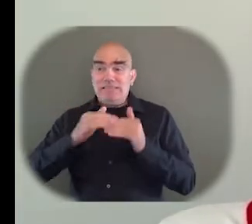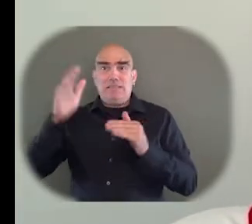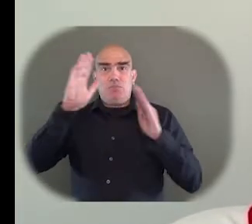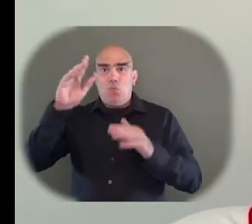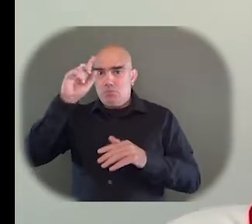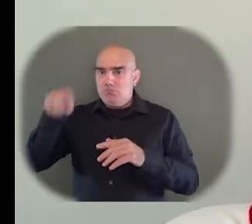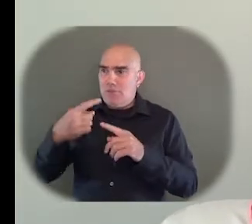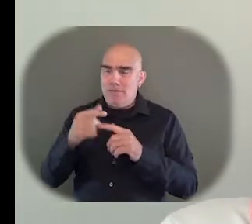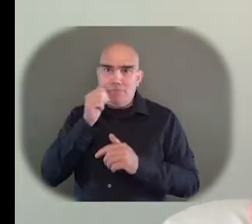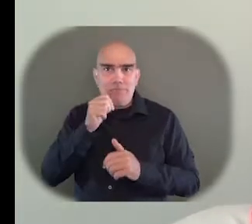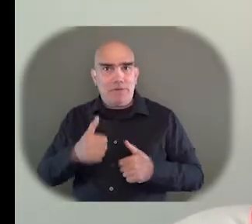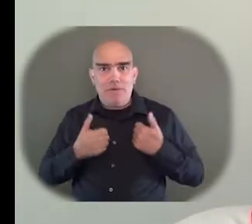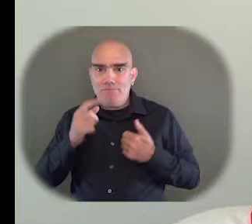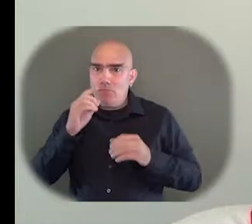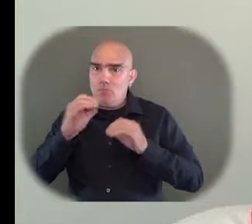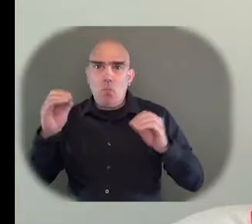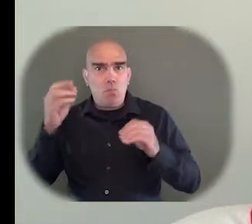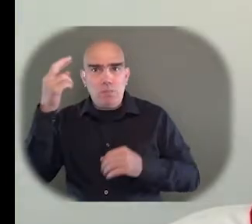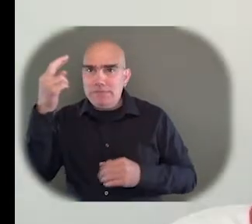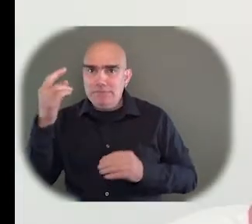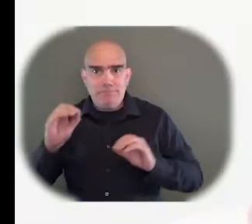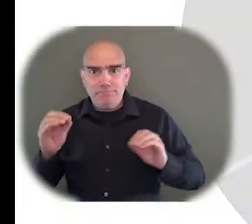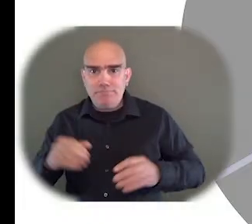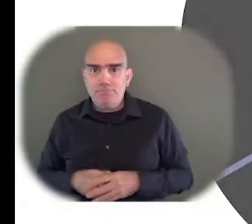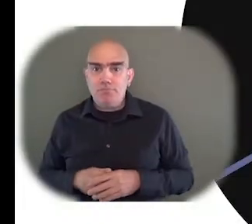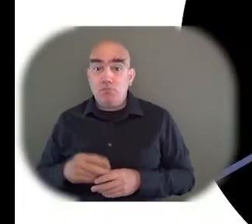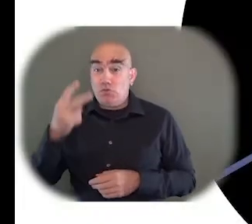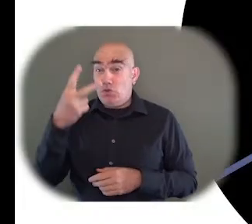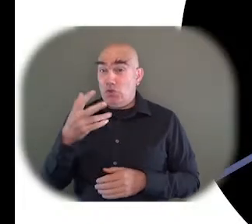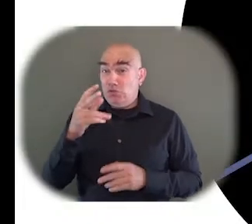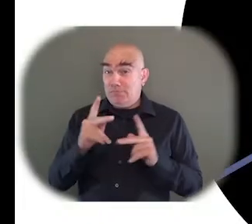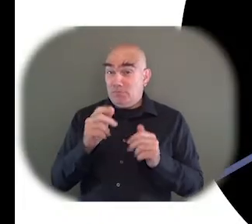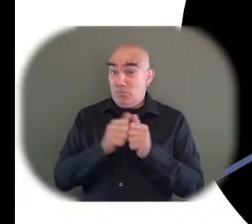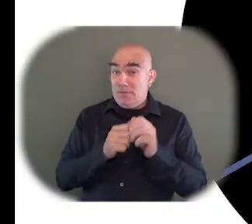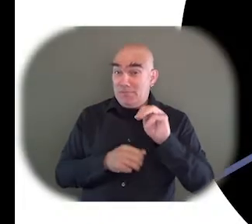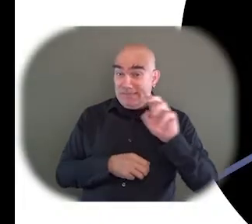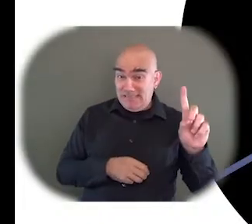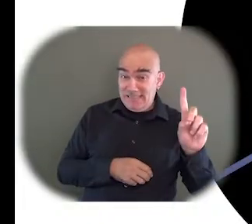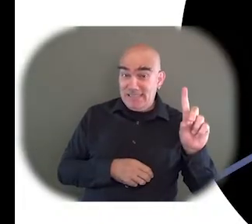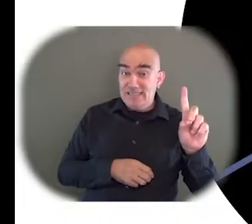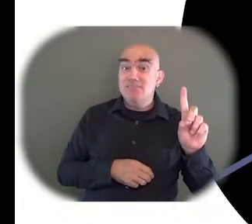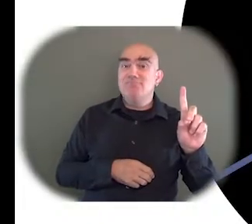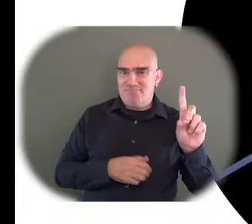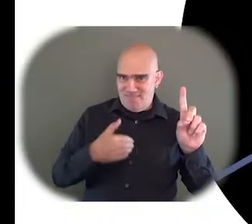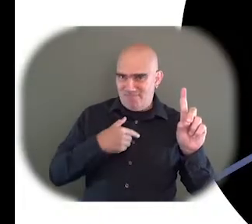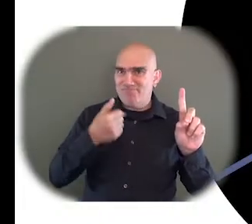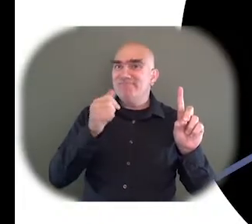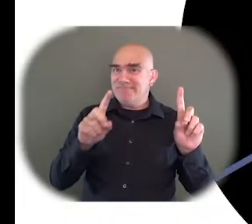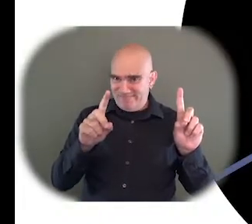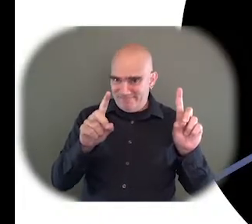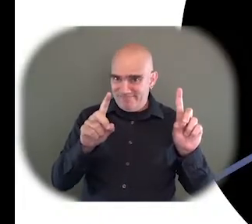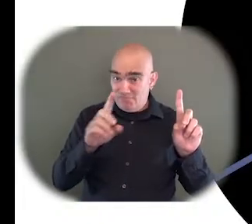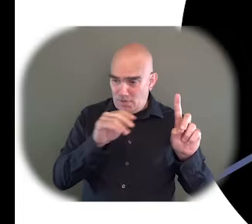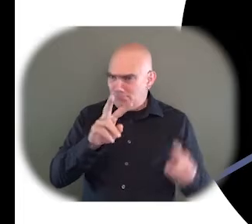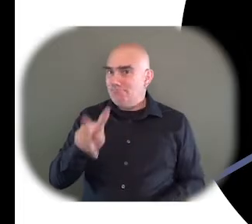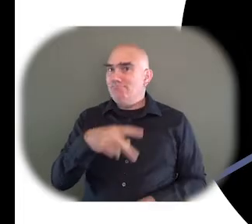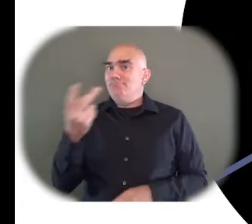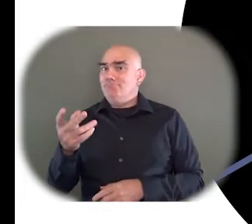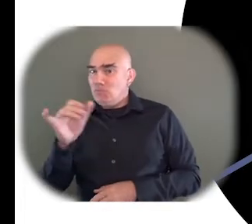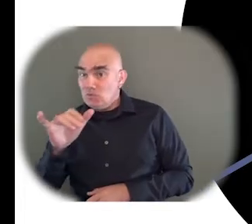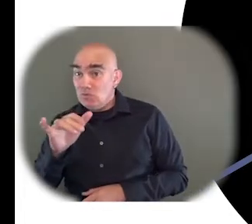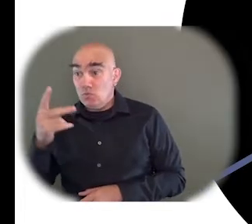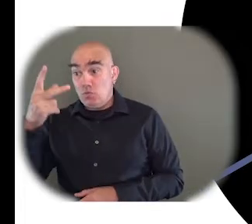about everyday life for no reason in particular. 2/3 of people with MDD have GAD,